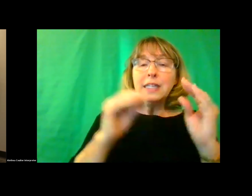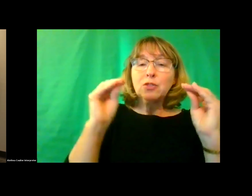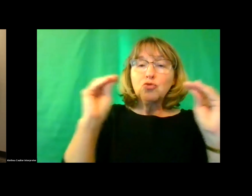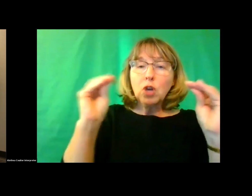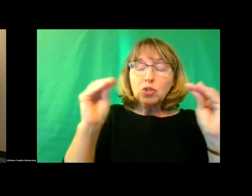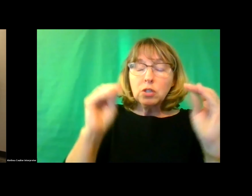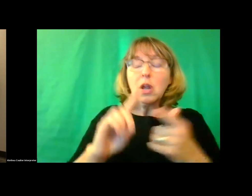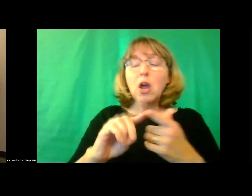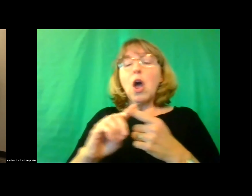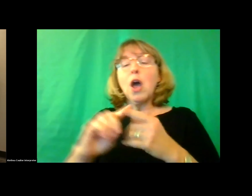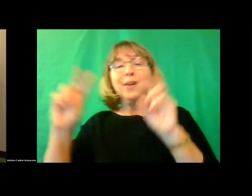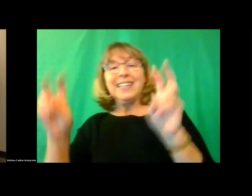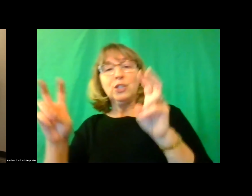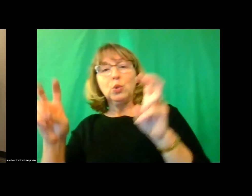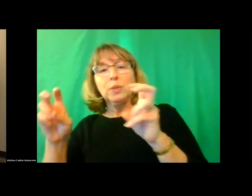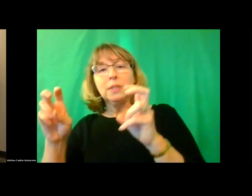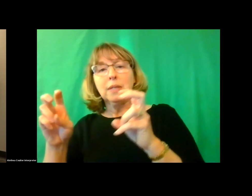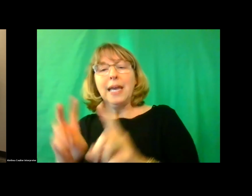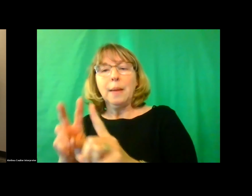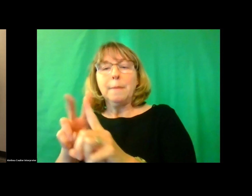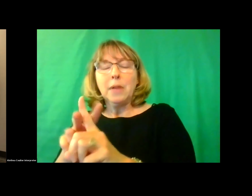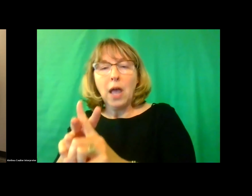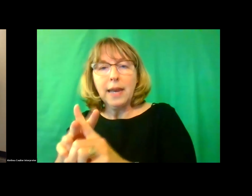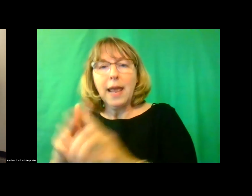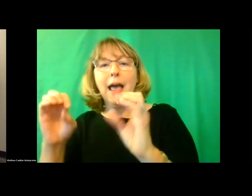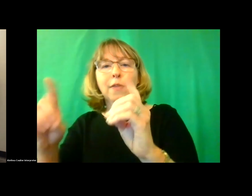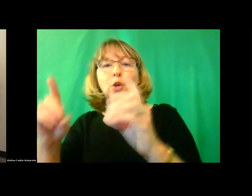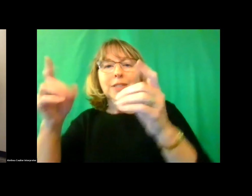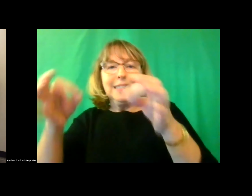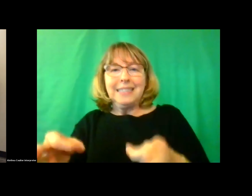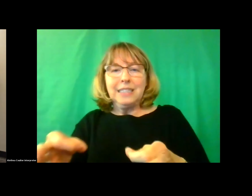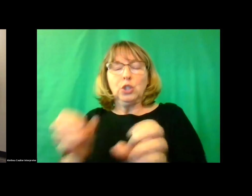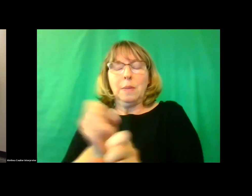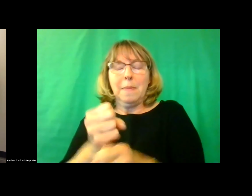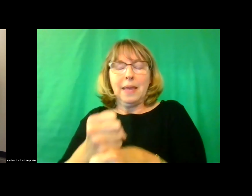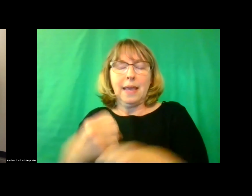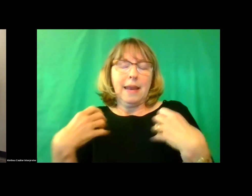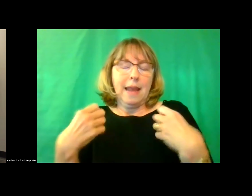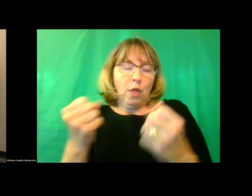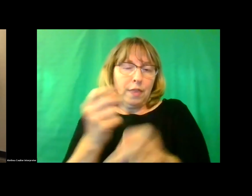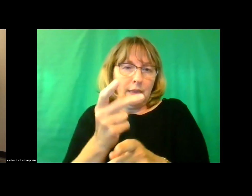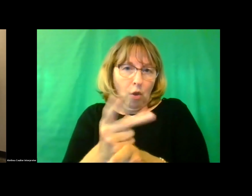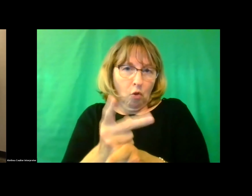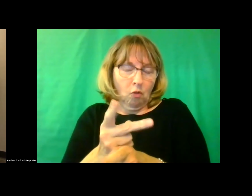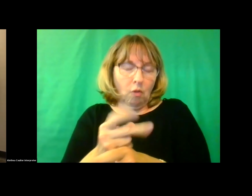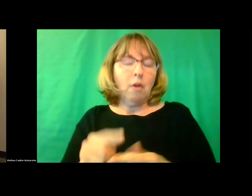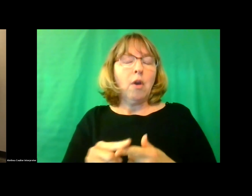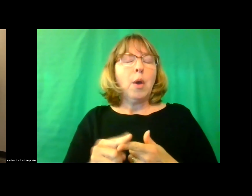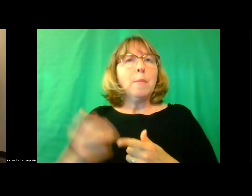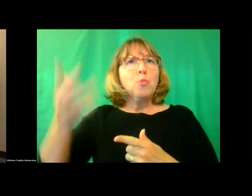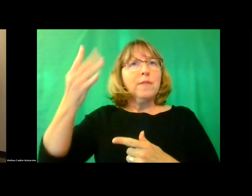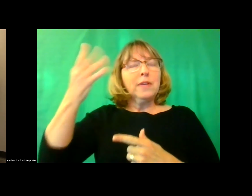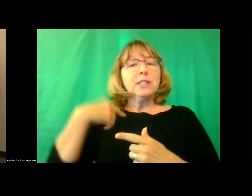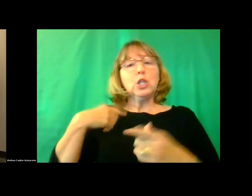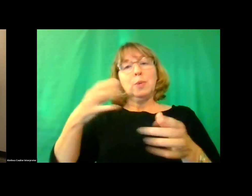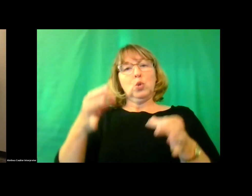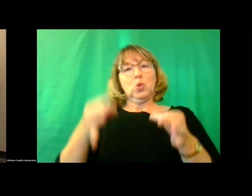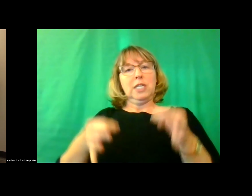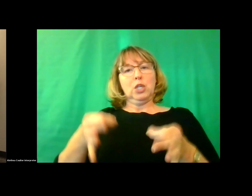issues in applied ethical decision-making in healthcare. Previously, she served as the judicial administrator at